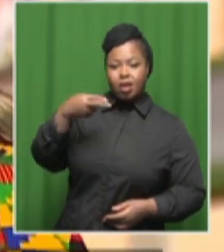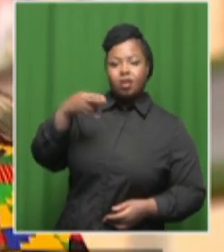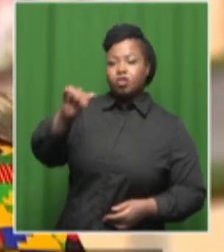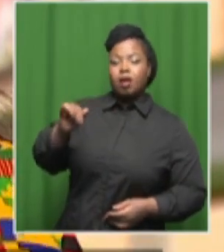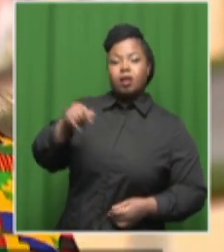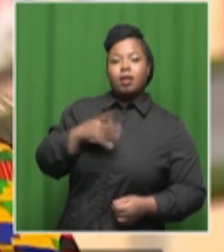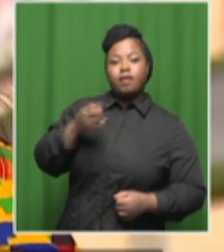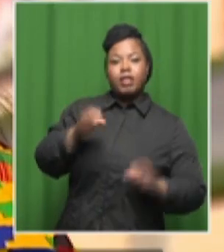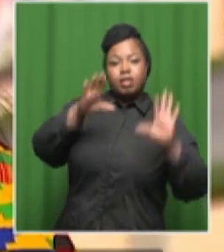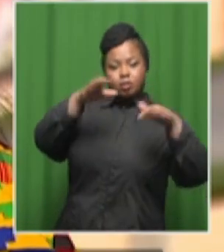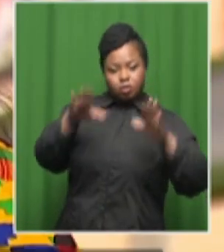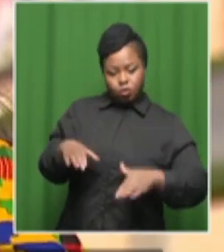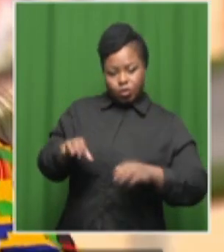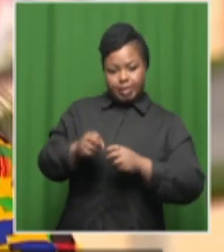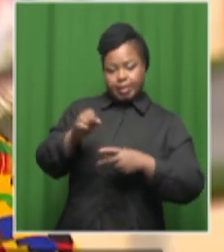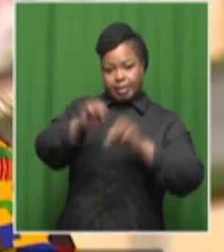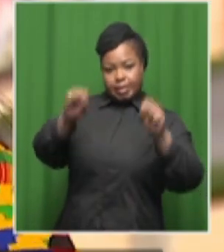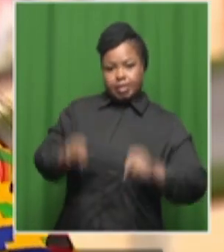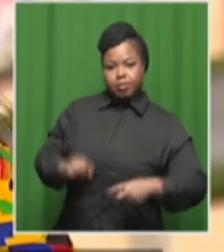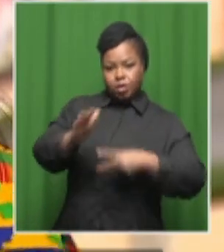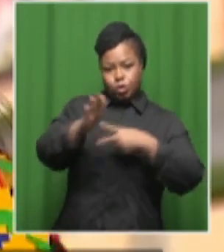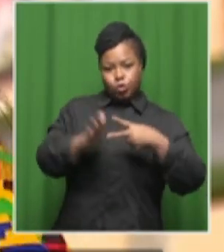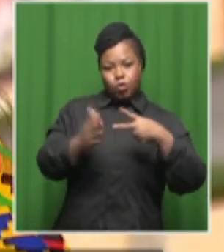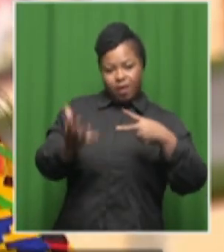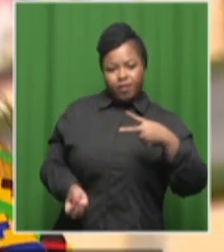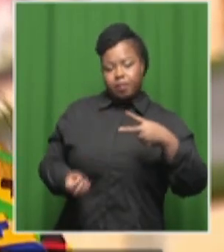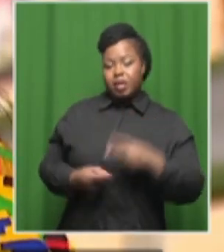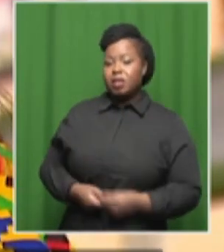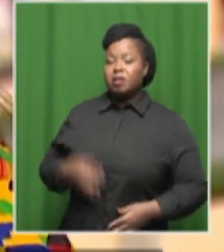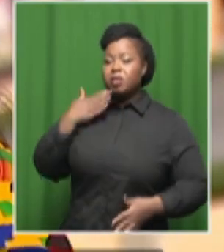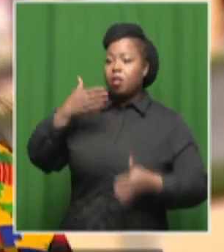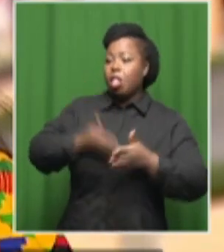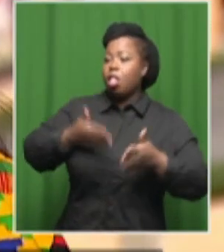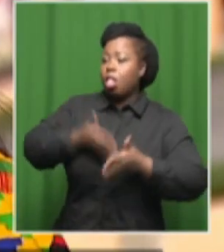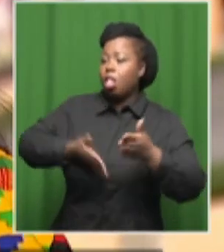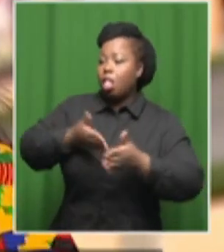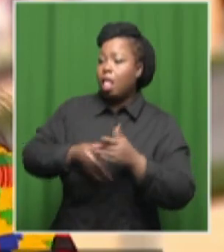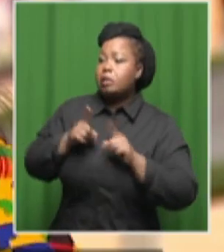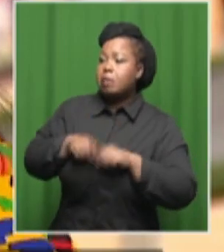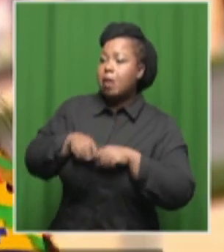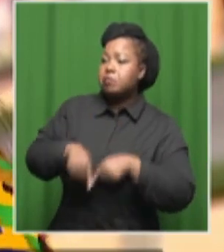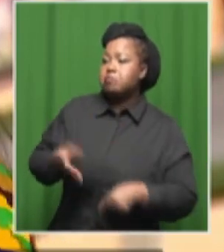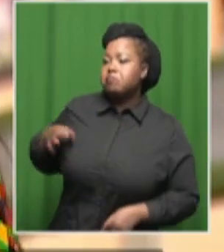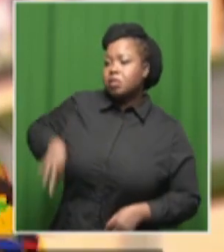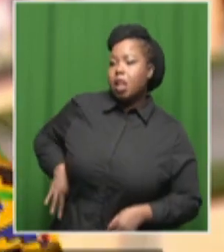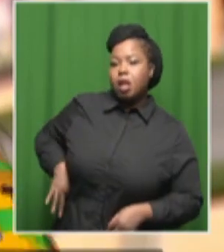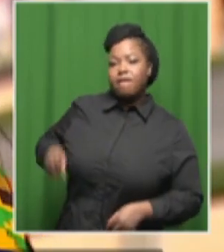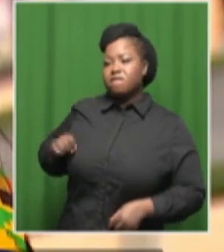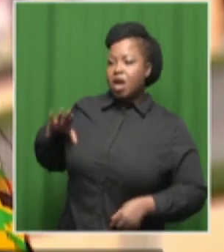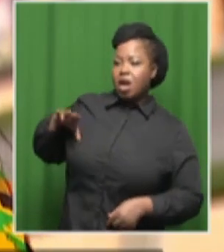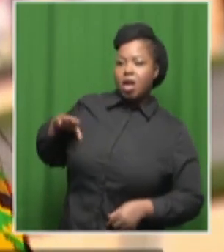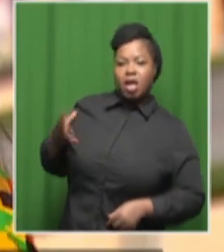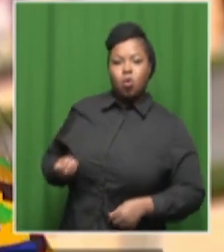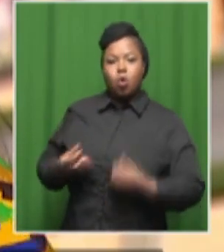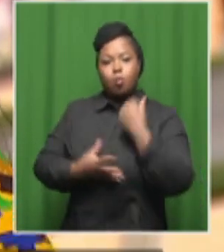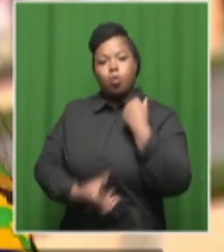system that we're having. But we are saying, let accessibility not be bound to your pocket, but let it be bound to actually the region